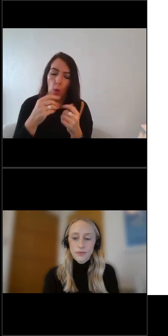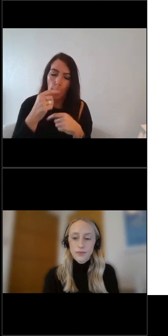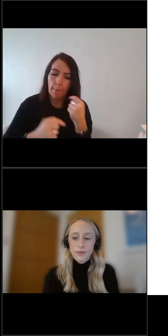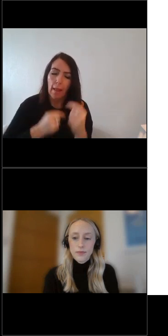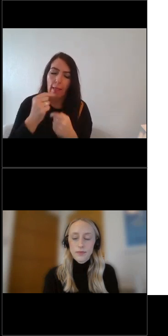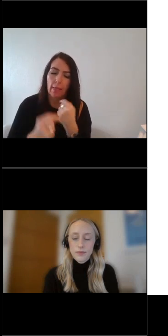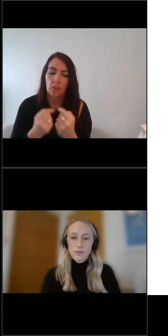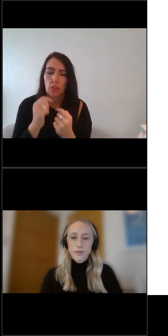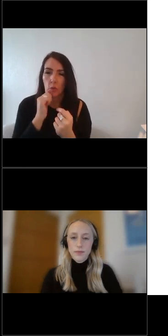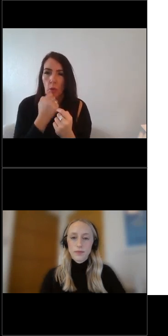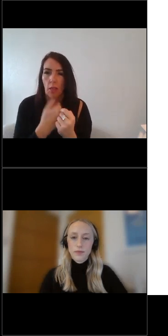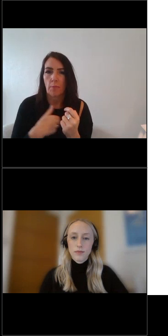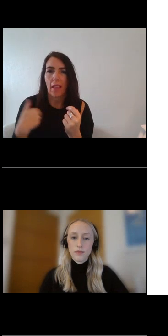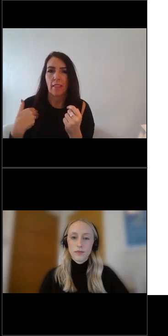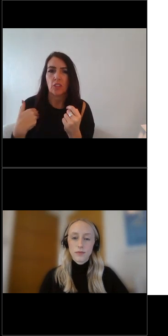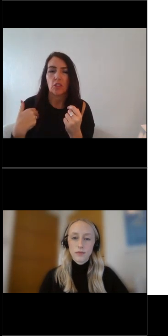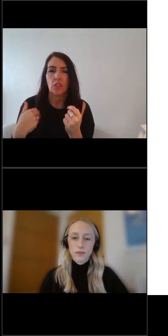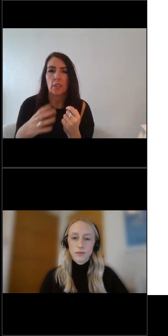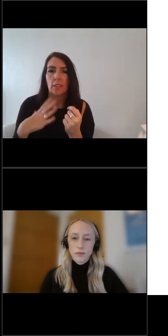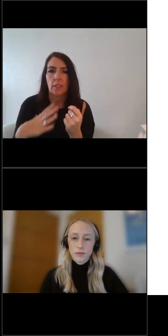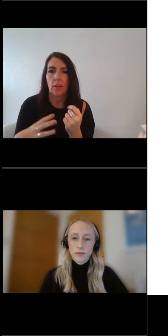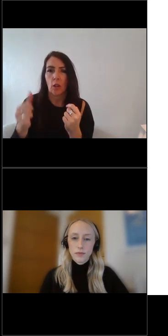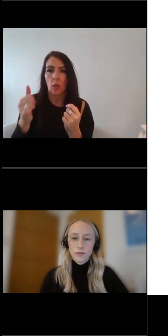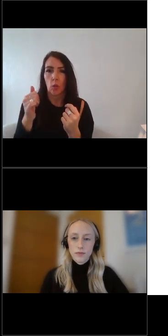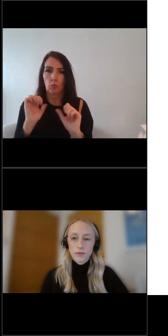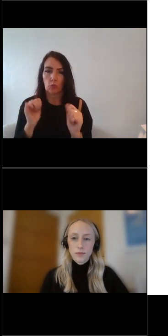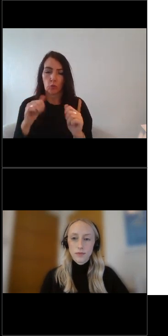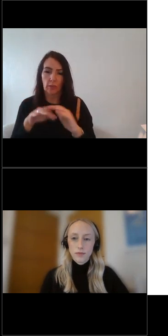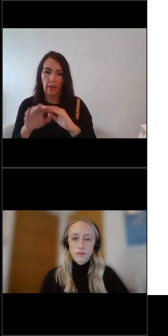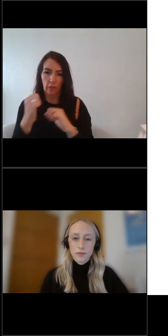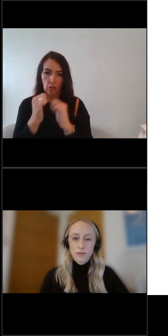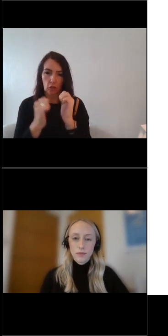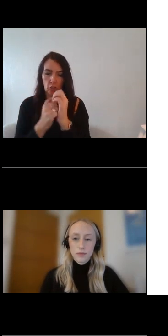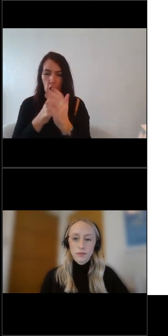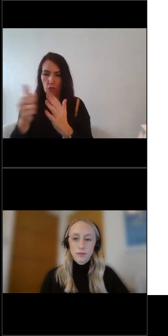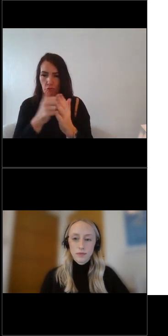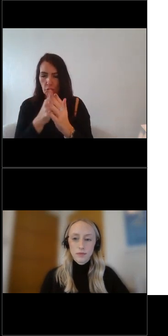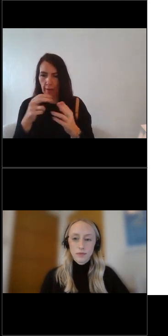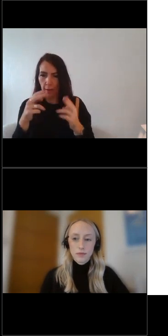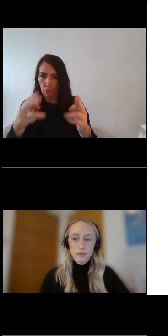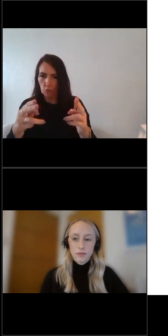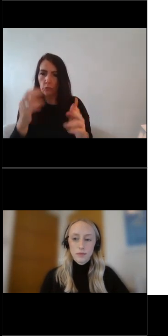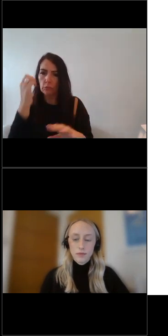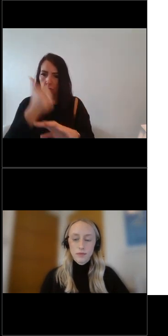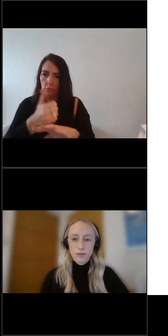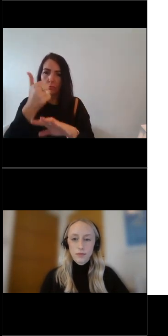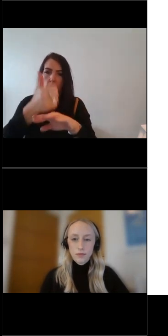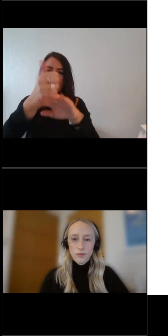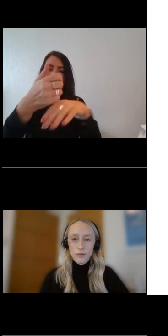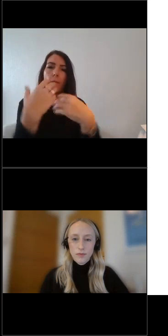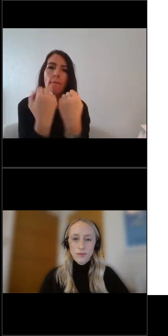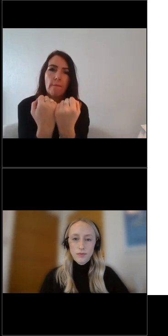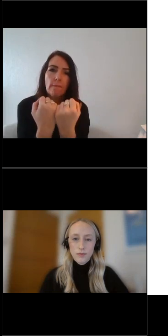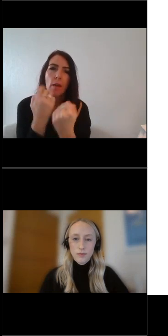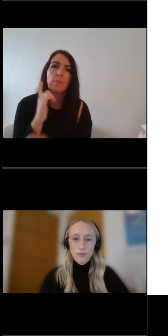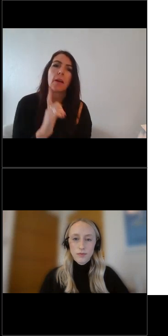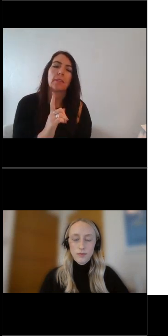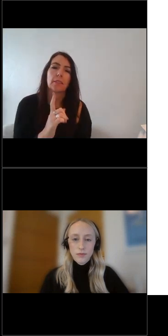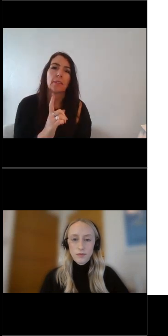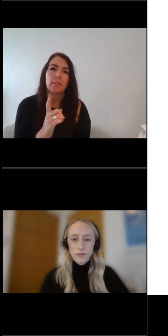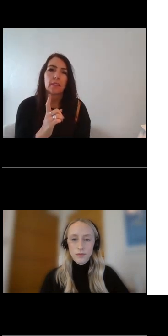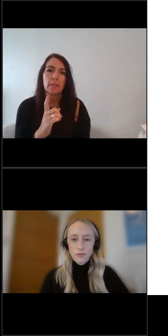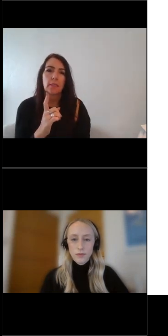and know that there is sufficient infrastructure on regular routes to deliver that. However, we've